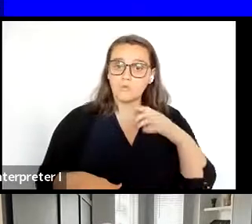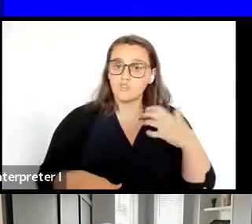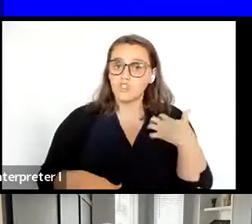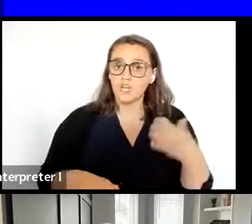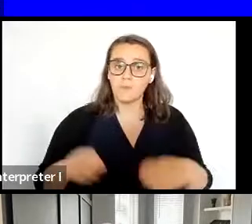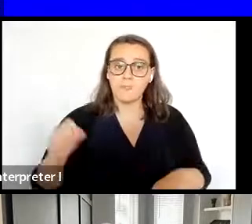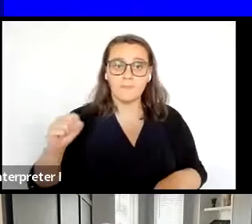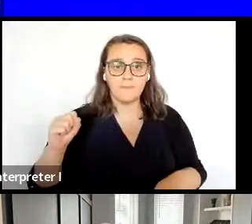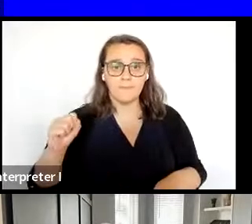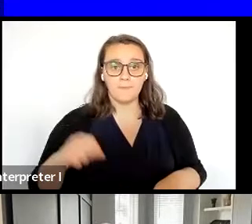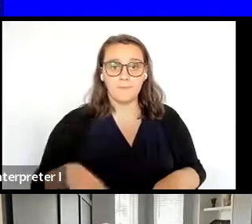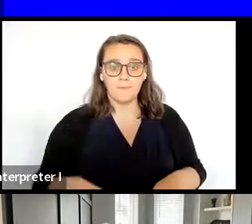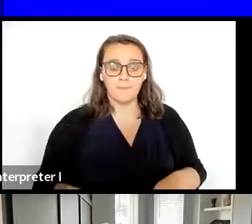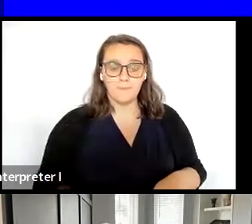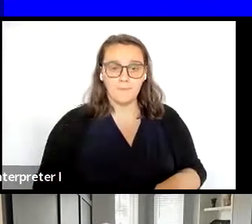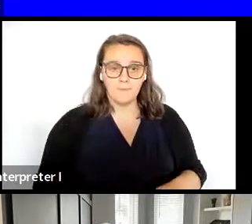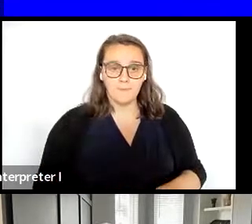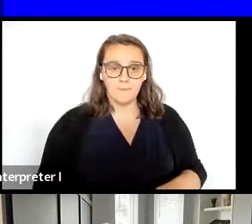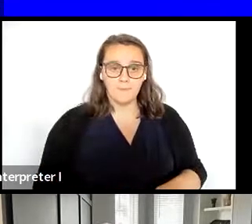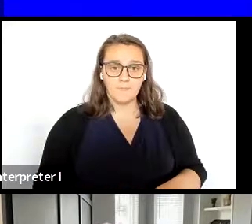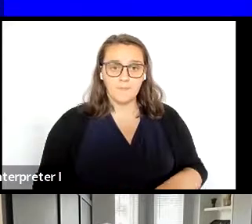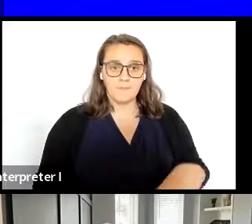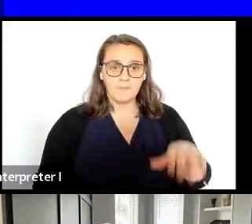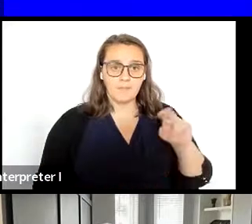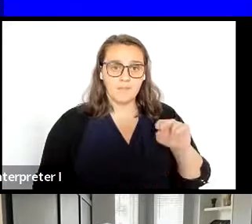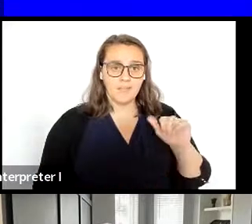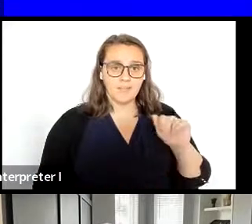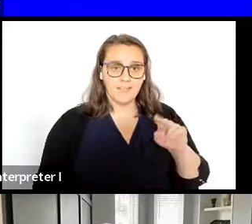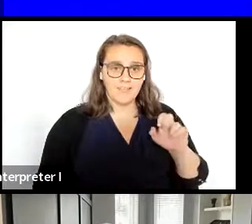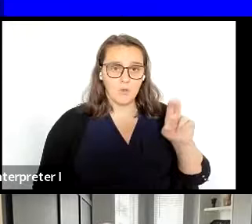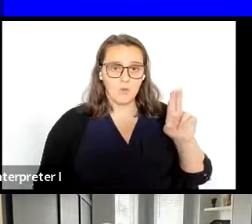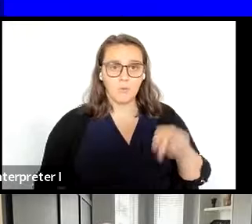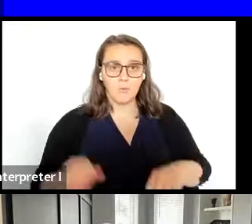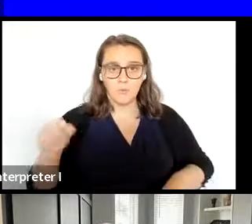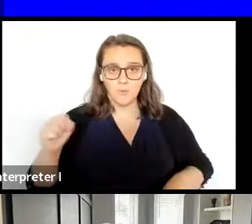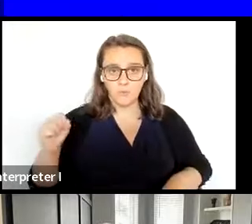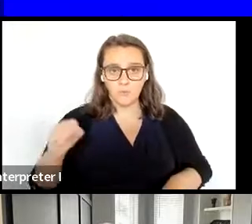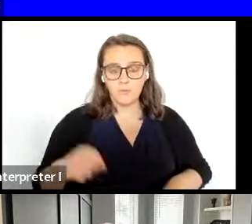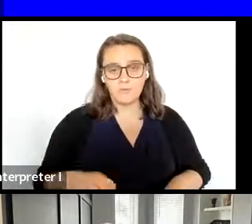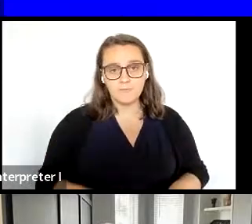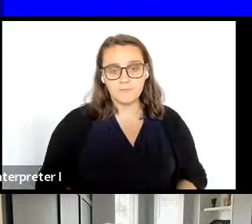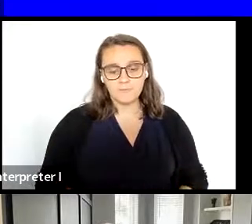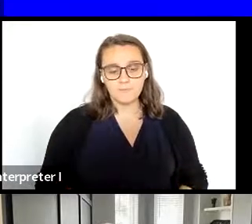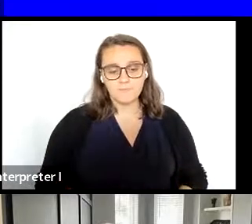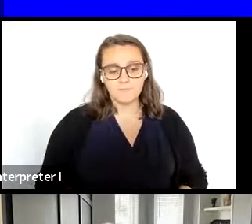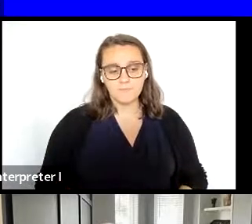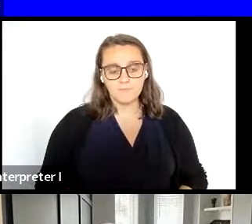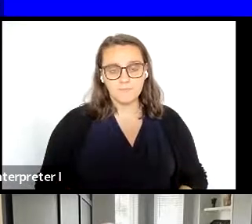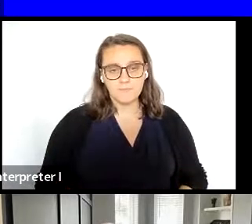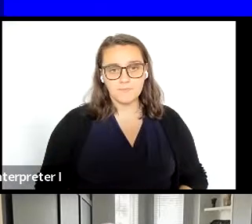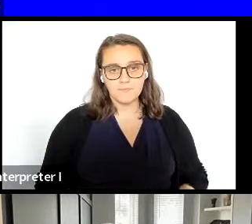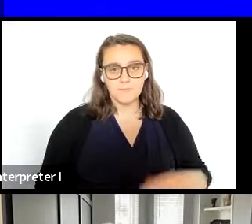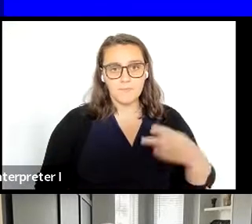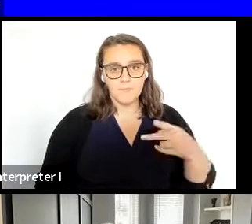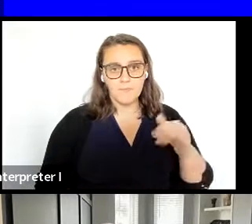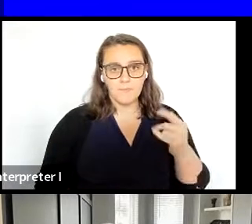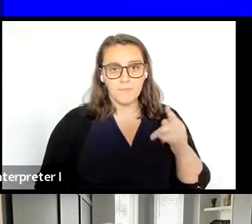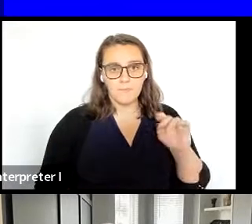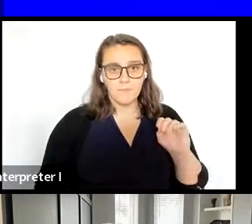Yes. Chairman Mendelson votes yes. Councilmember Nadeau. Yes. Councilmember Nadeau votes yes. Councilmember